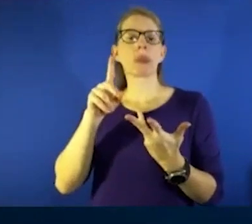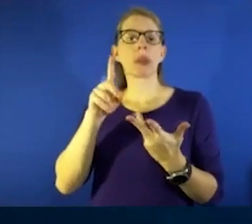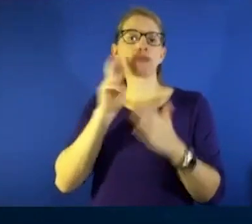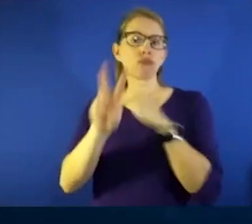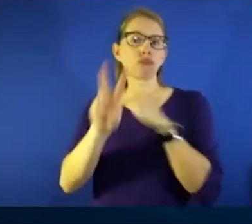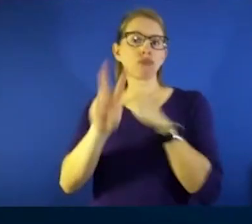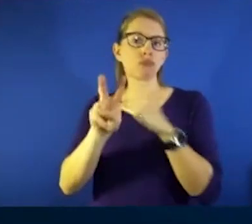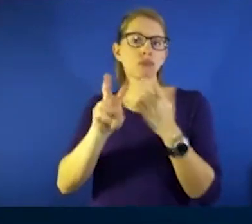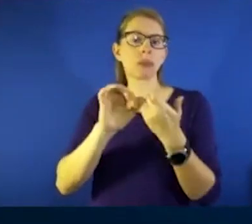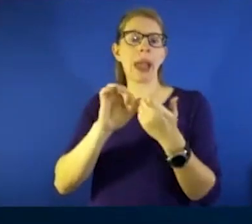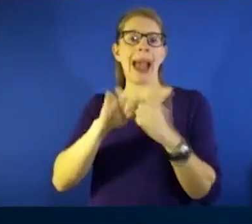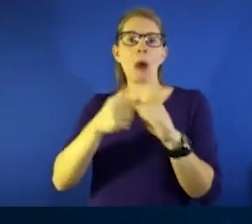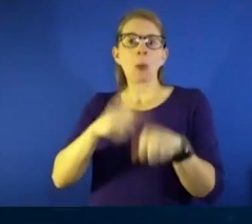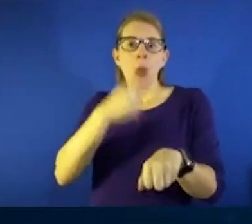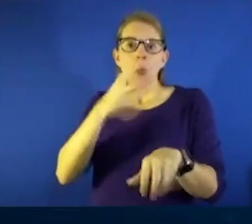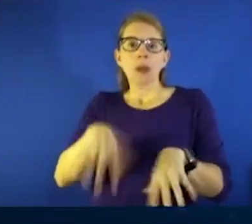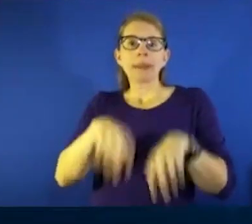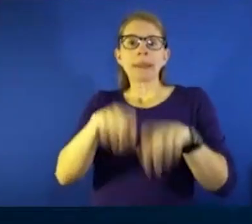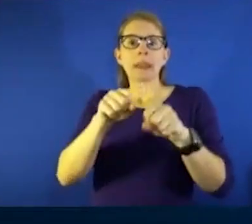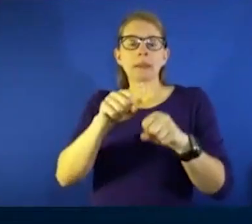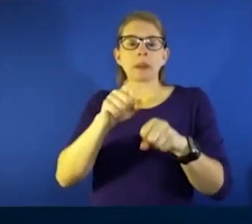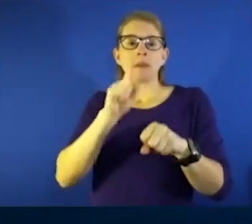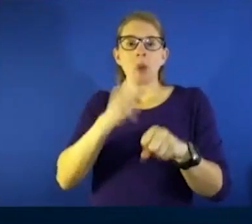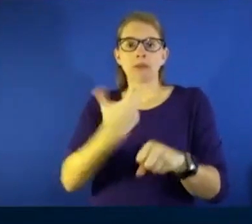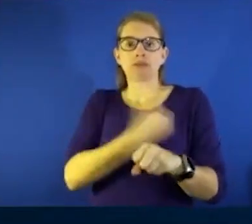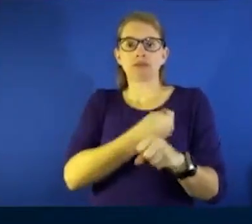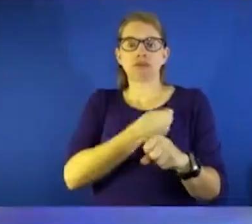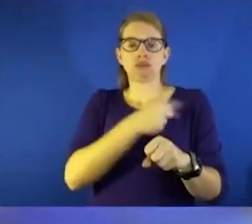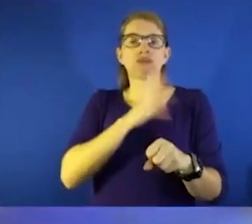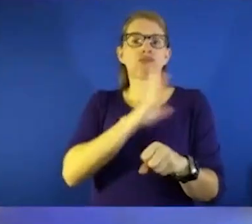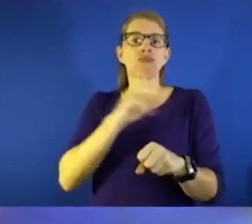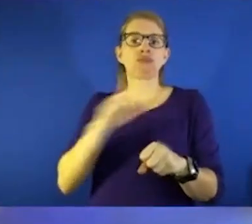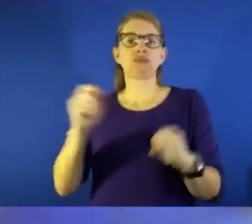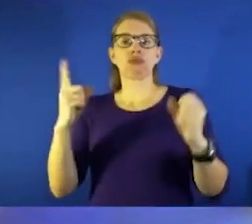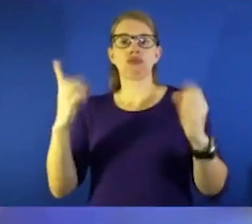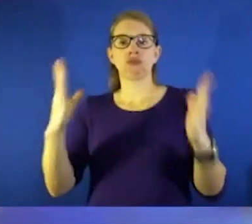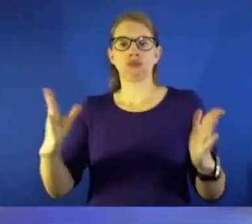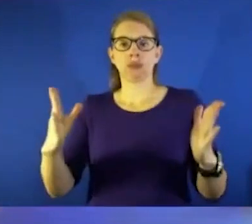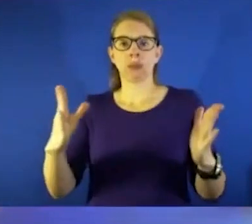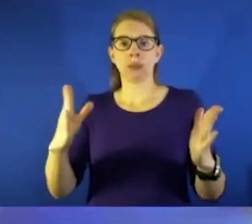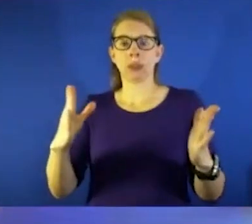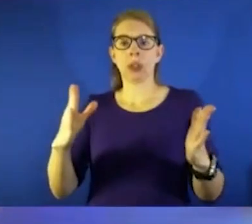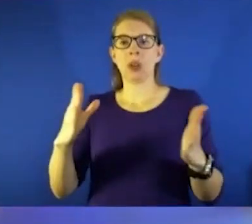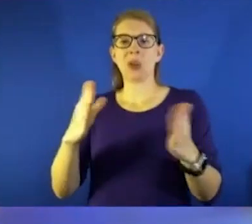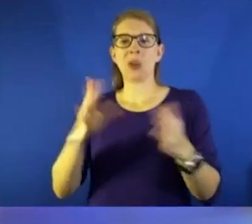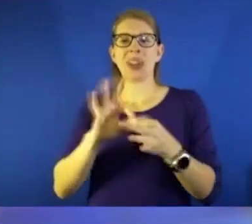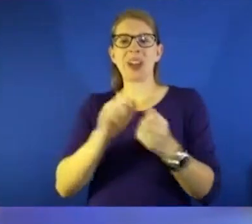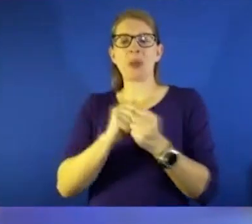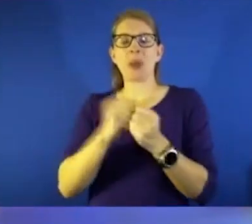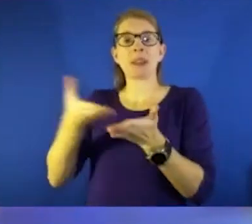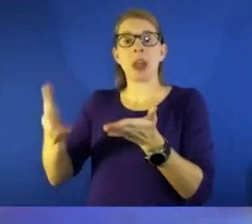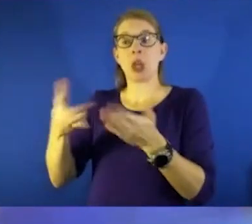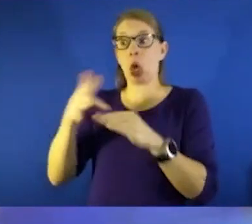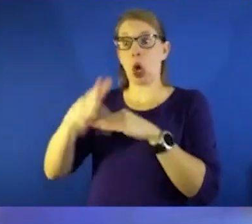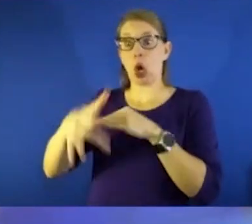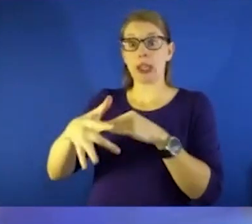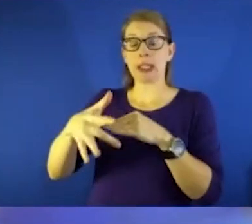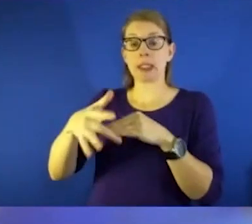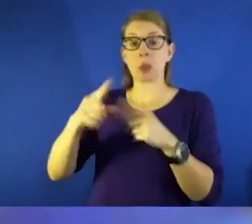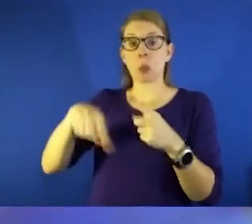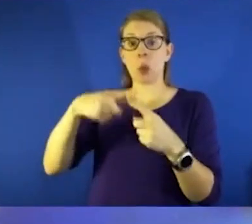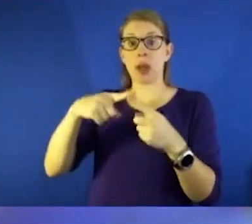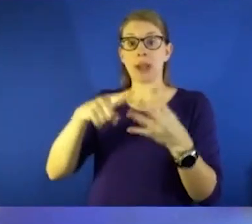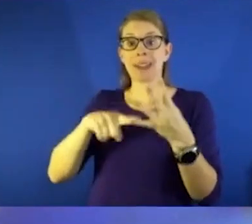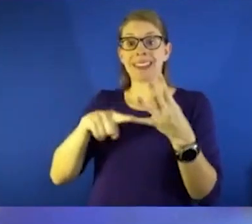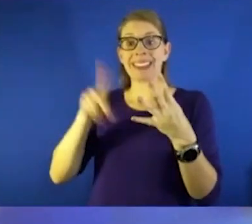in our area in relation to the supply availability? The earliest she can get her kid vaccinated is the 21st of December. Wondering